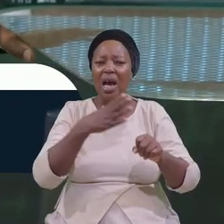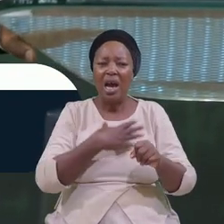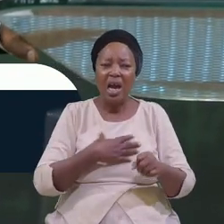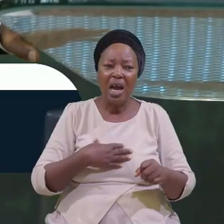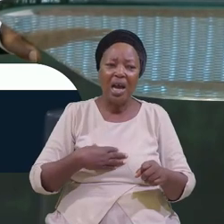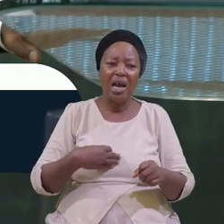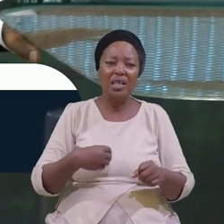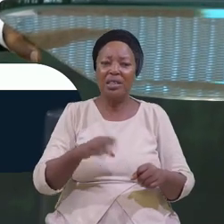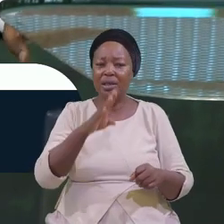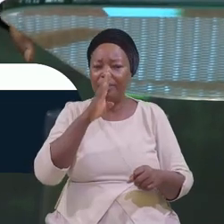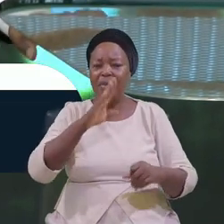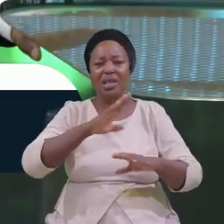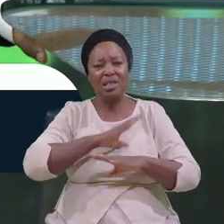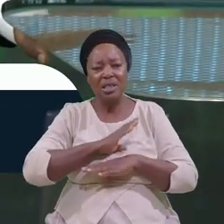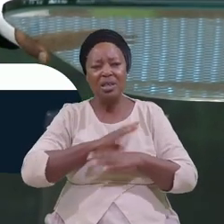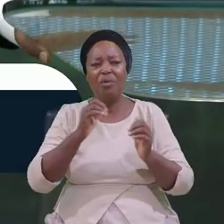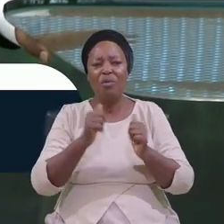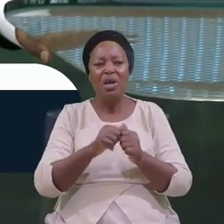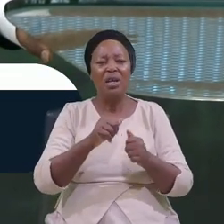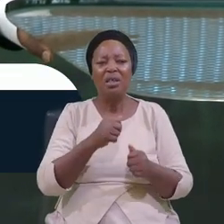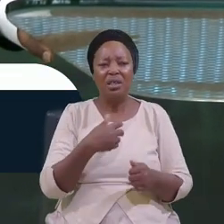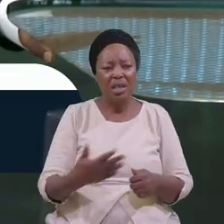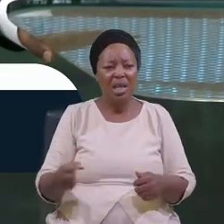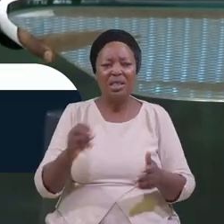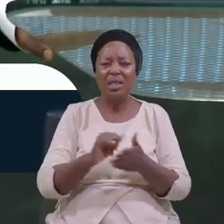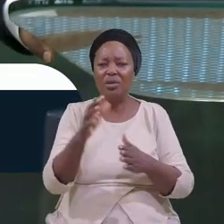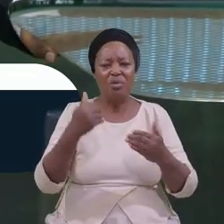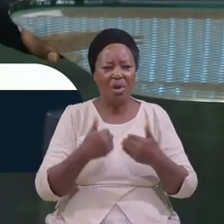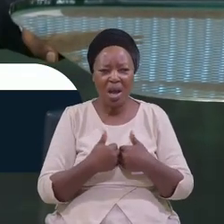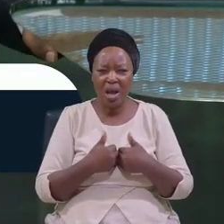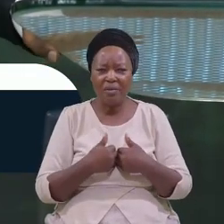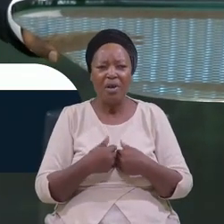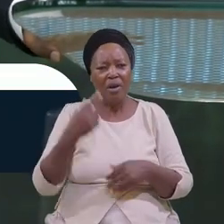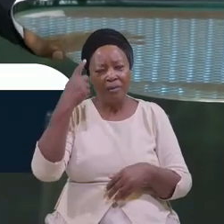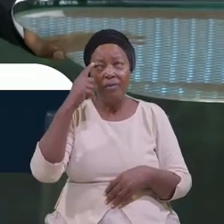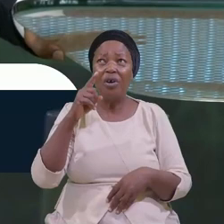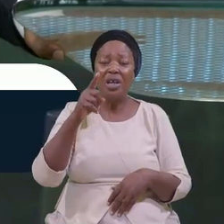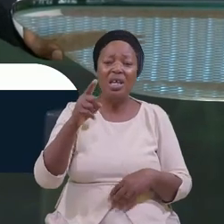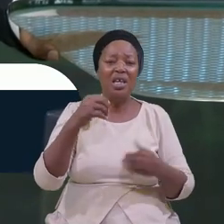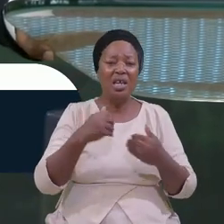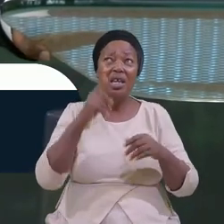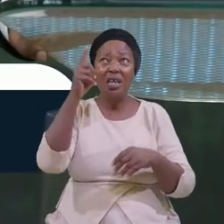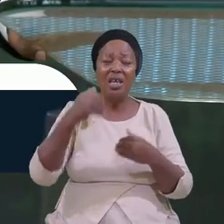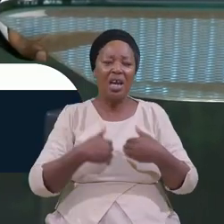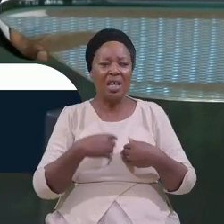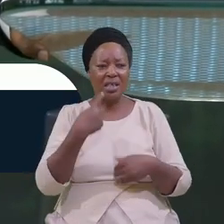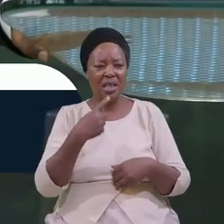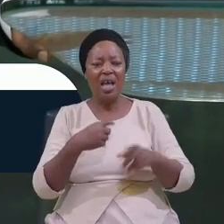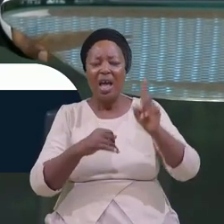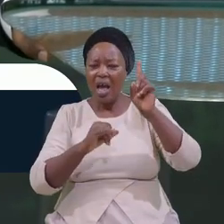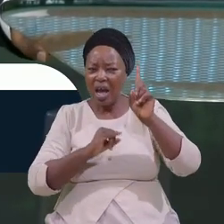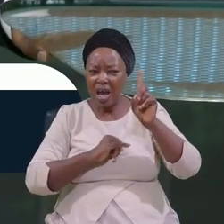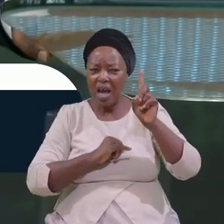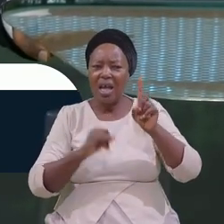be content with such things as ye have. For he has said, I